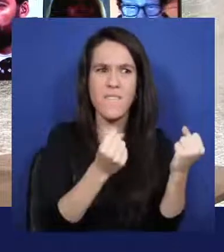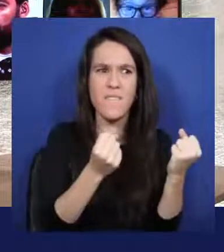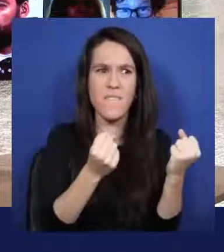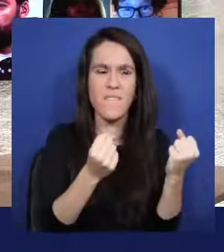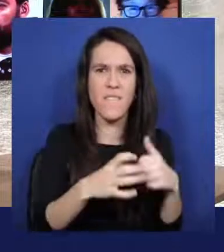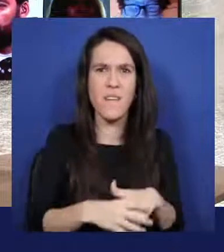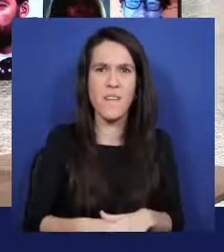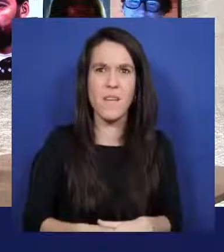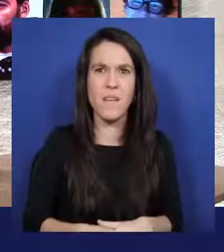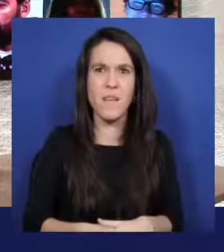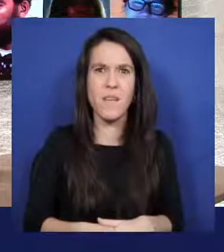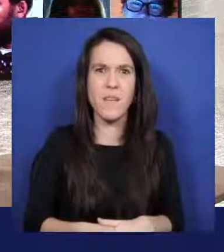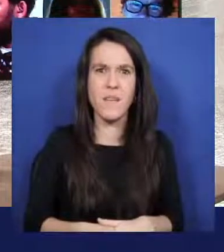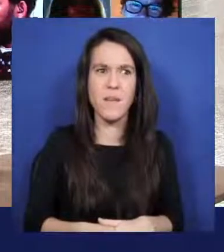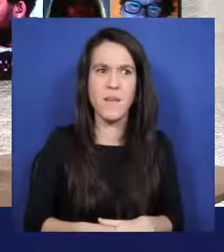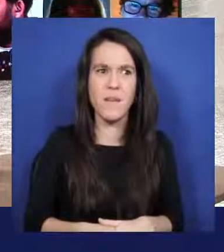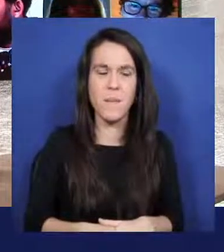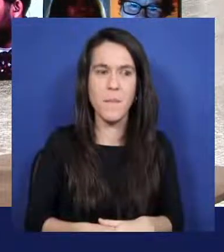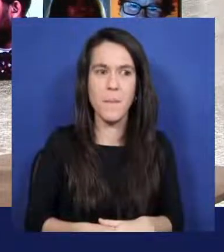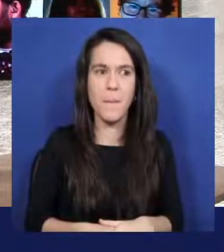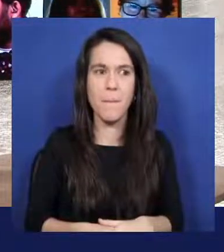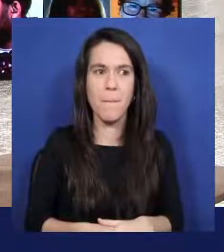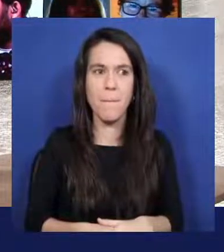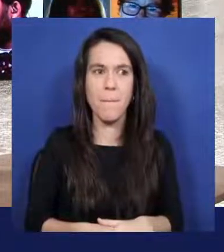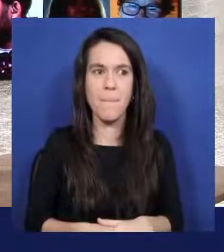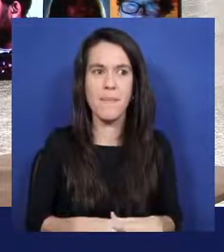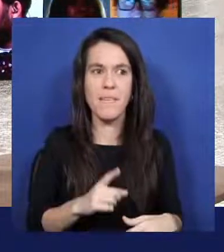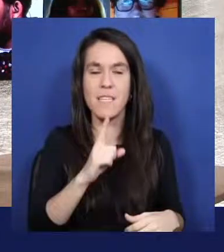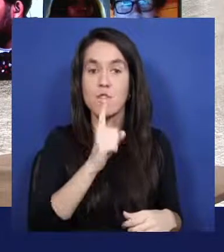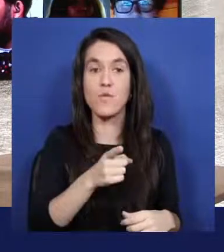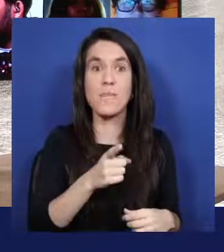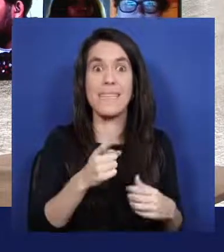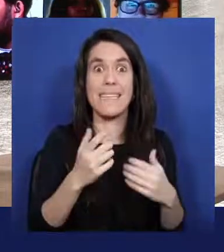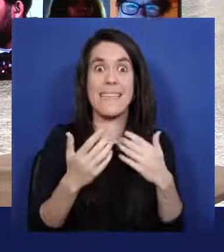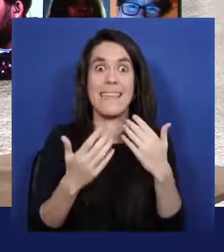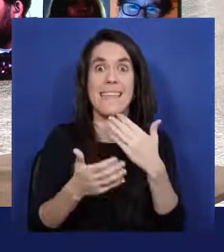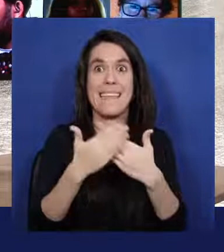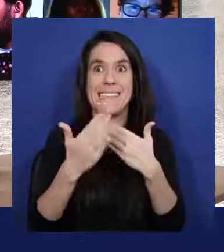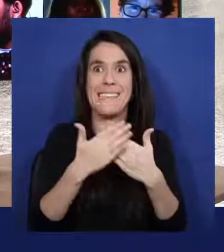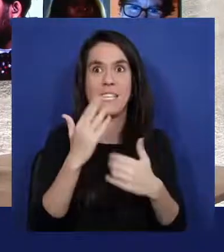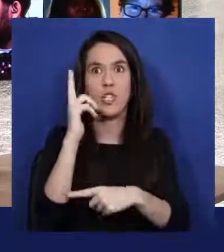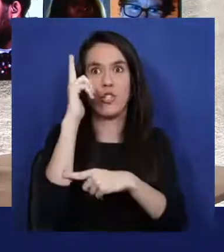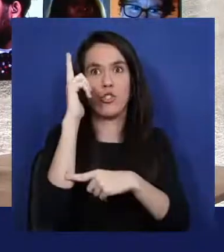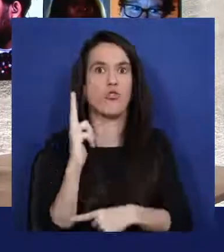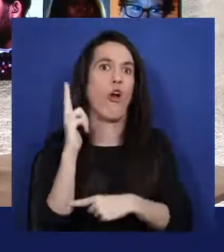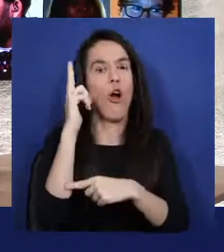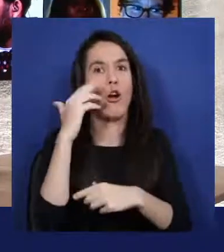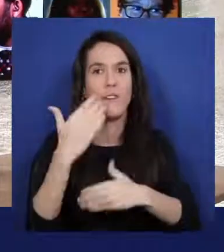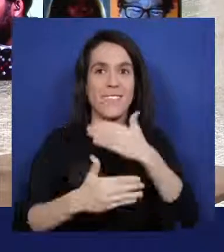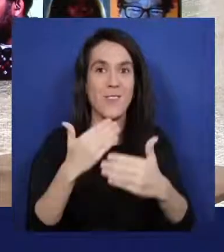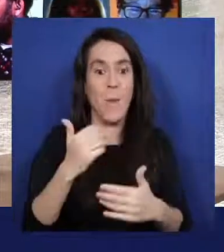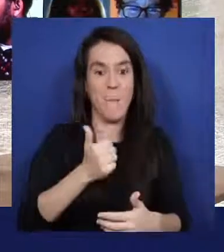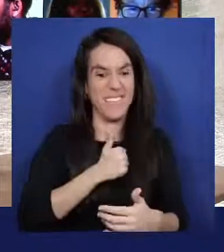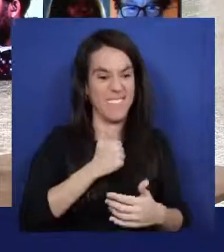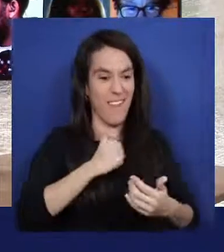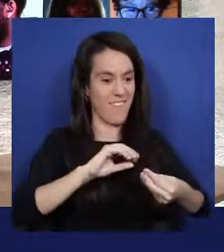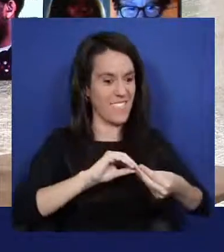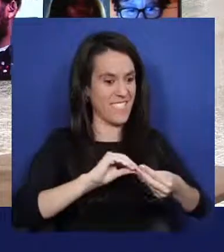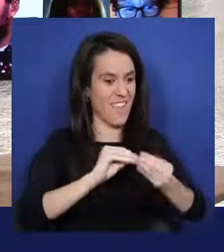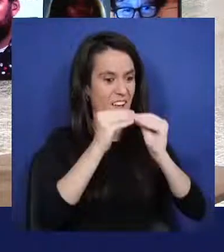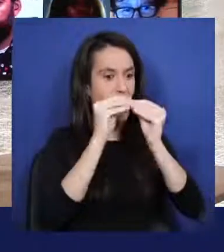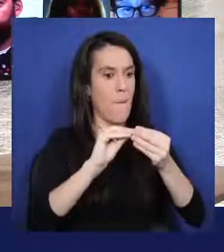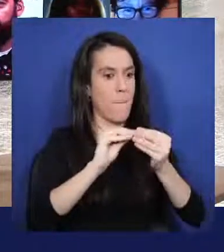then it's very easy to start. And I think as a developer, I think it's also nice that you can